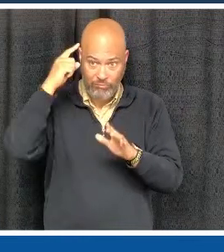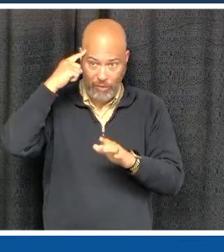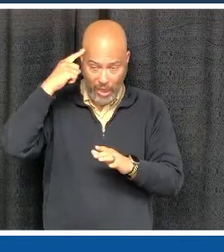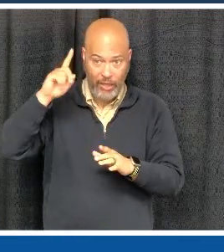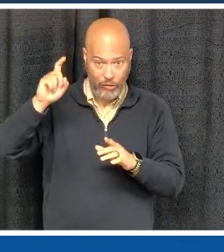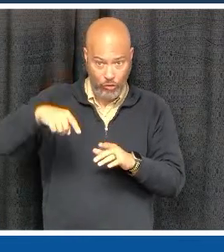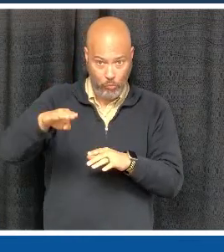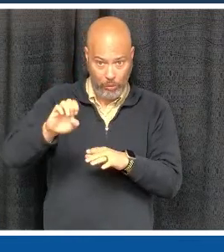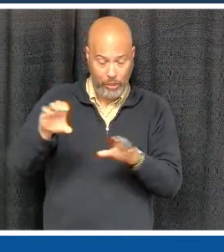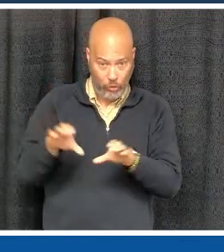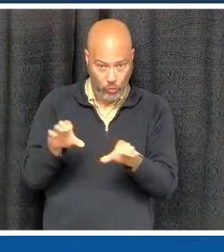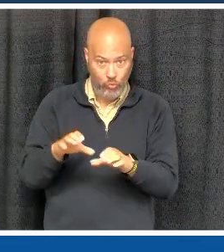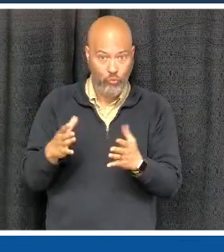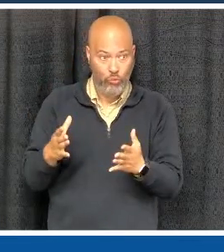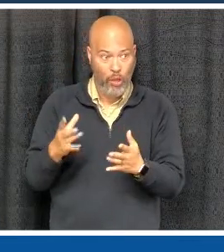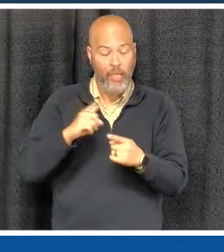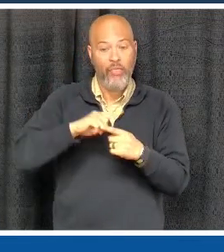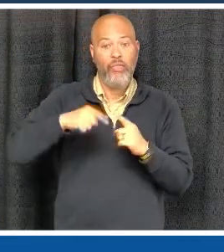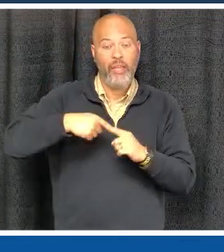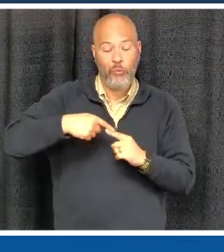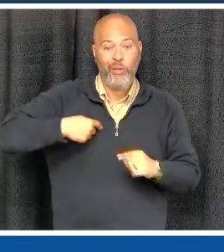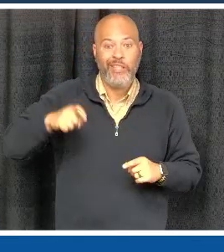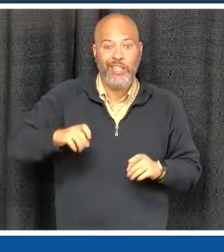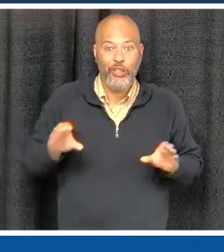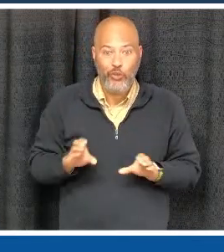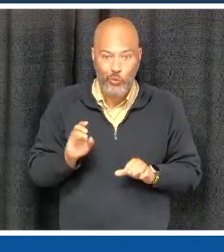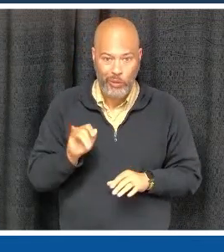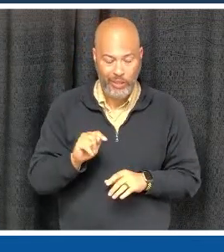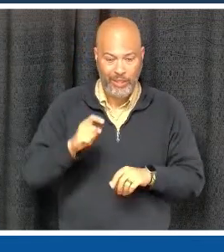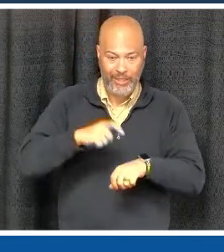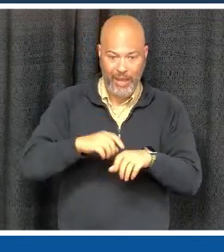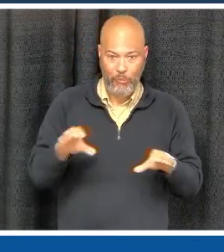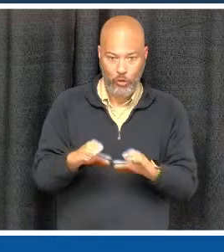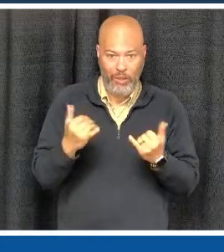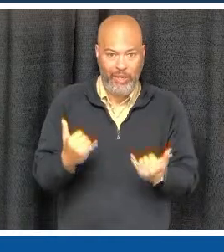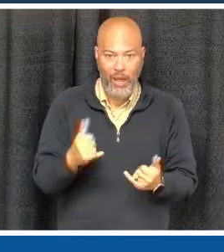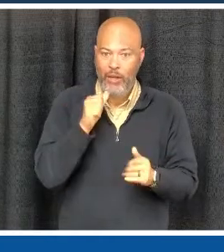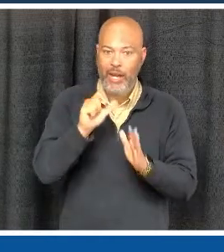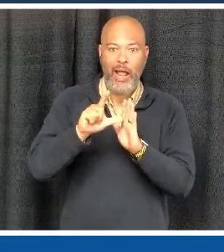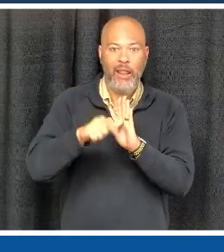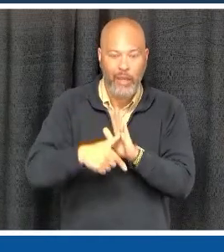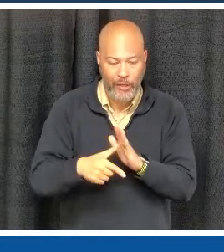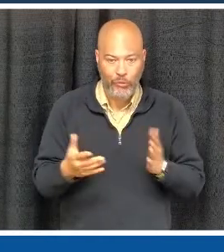believe that they think it is, then we need to do it. The time to do it is now and not later.